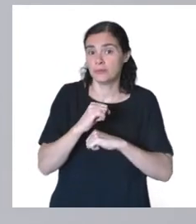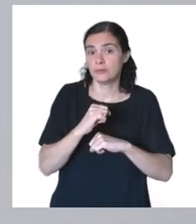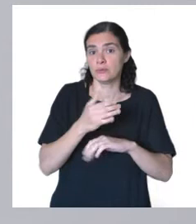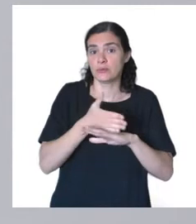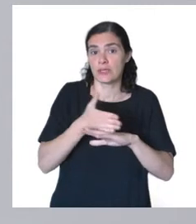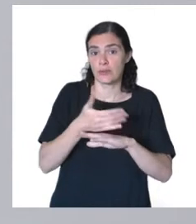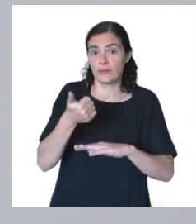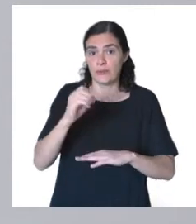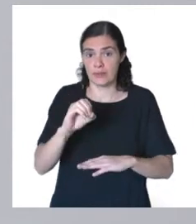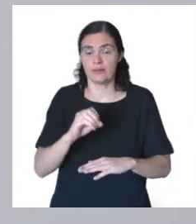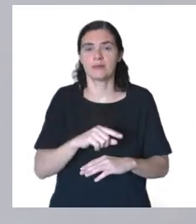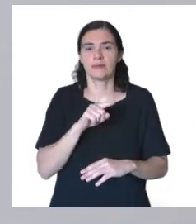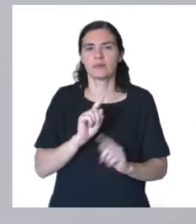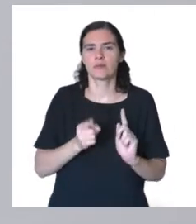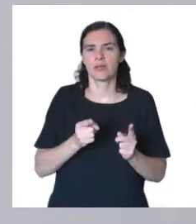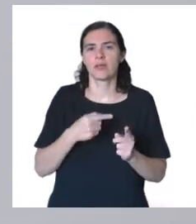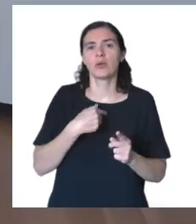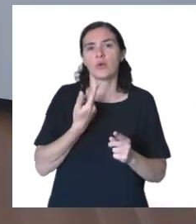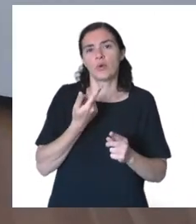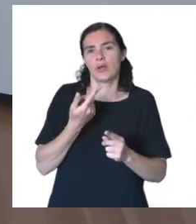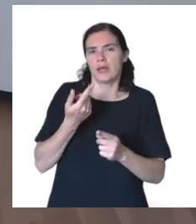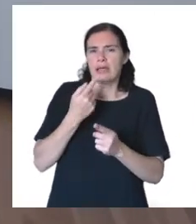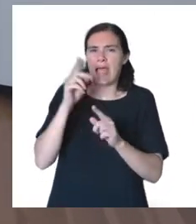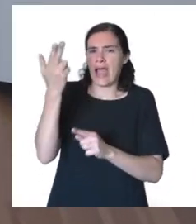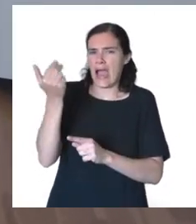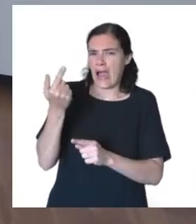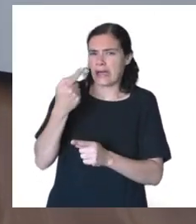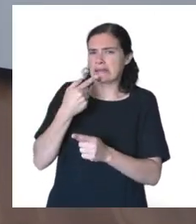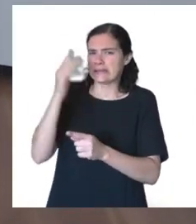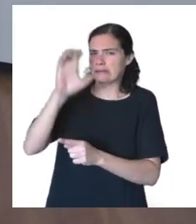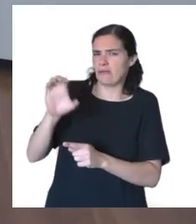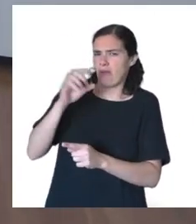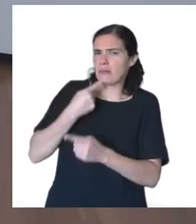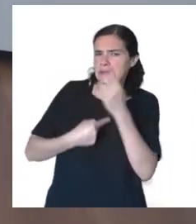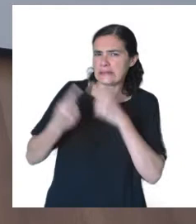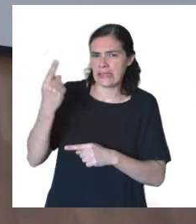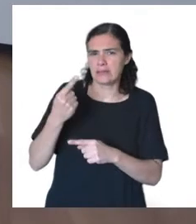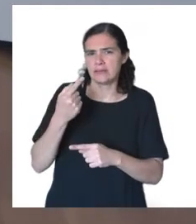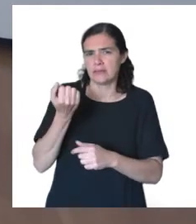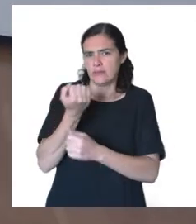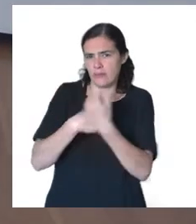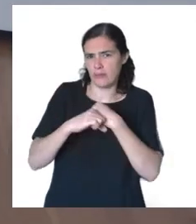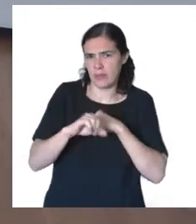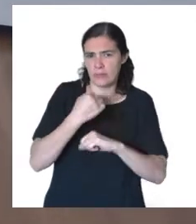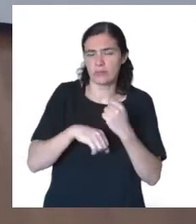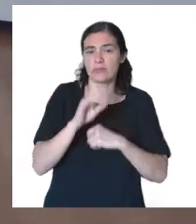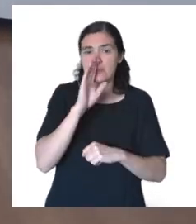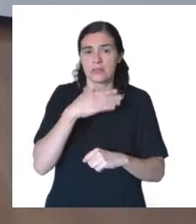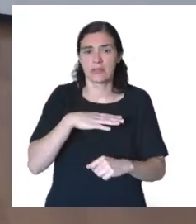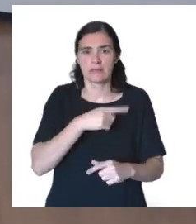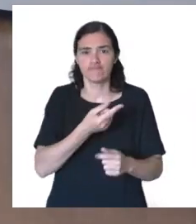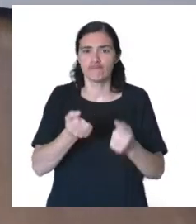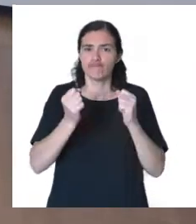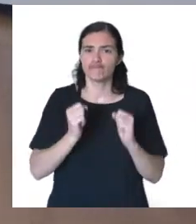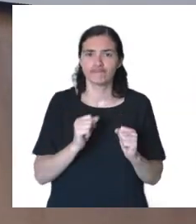movement in the 20th century, which is the surrealist movement, that, if we want to put that